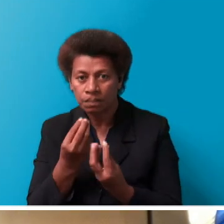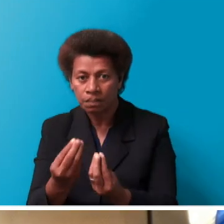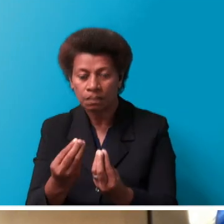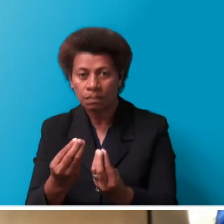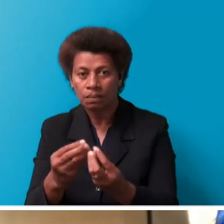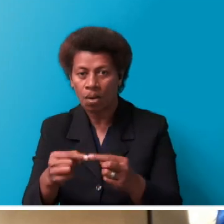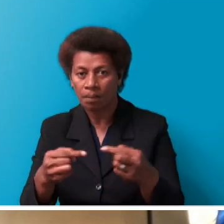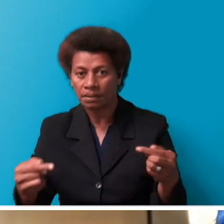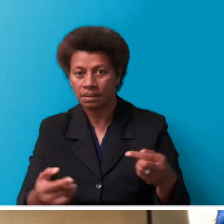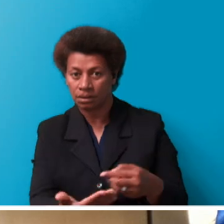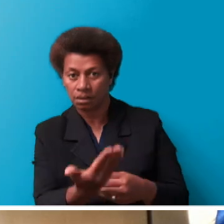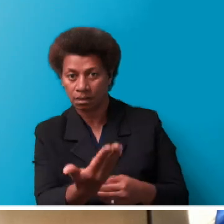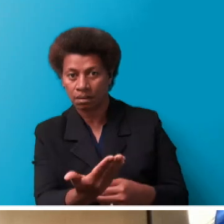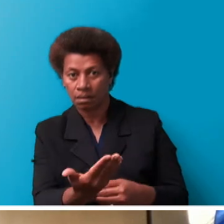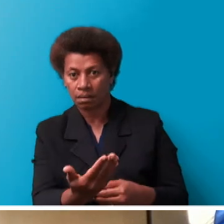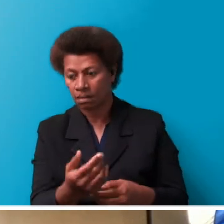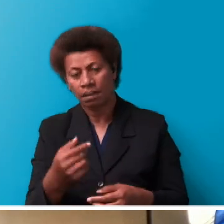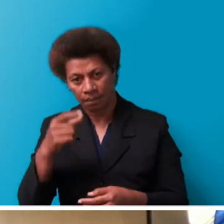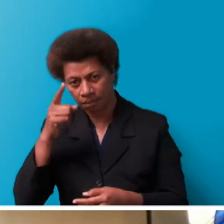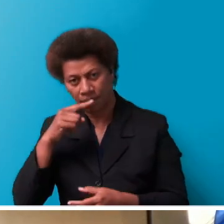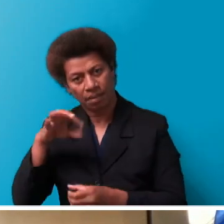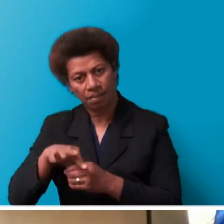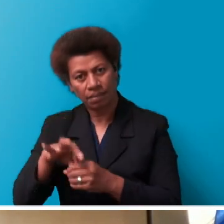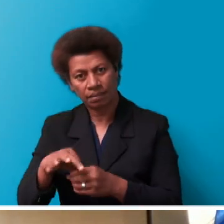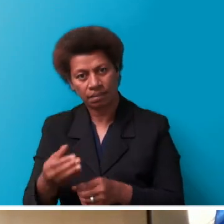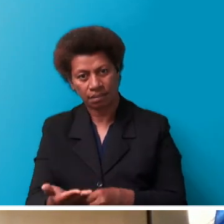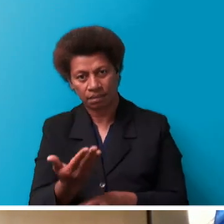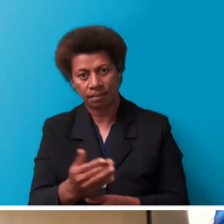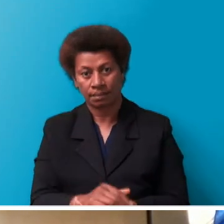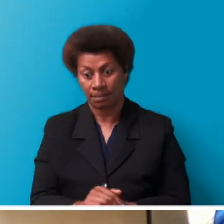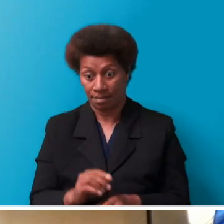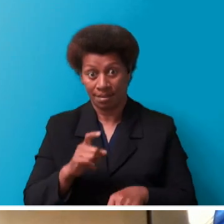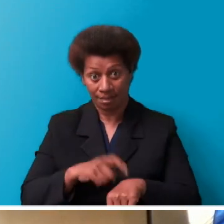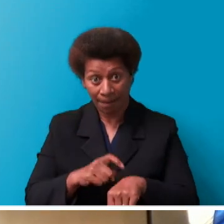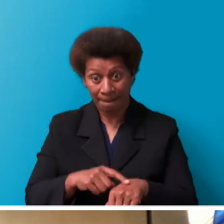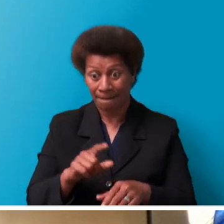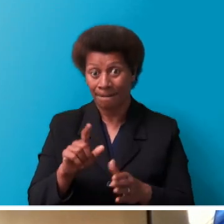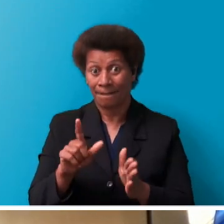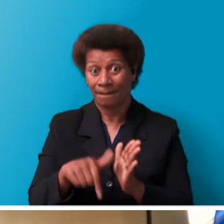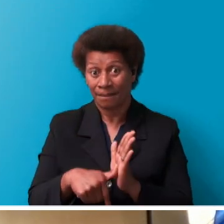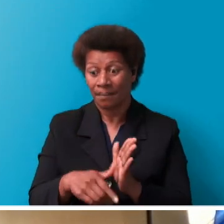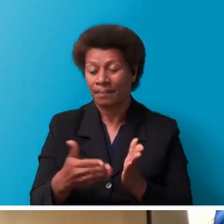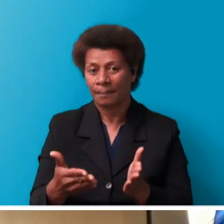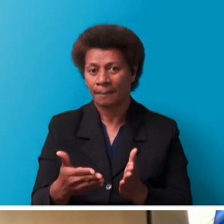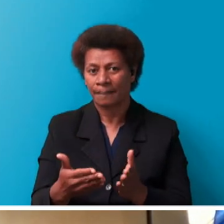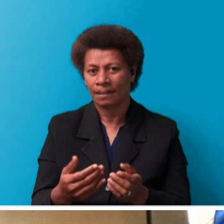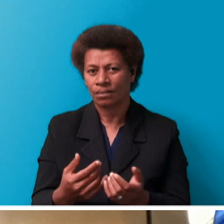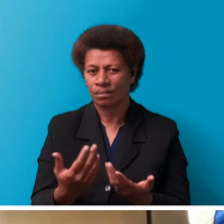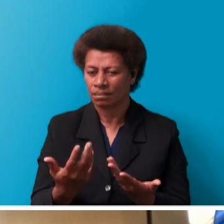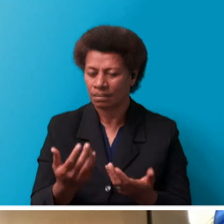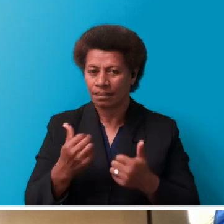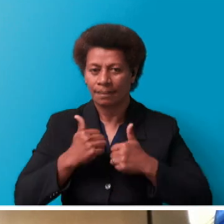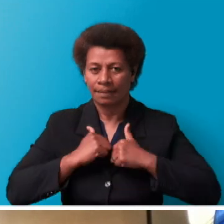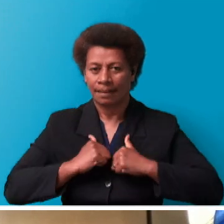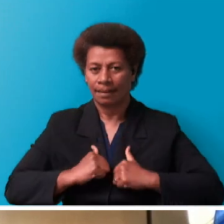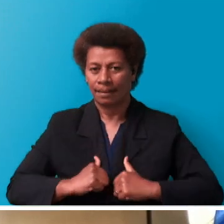people. These were moments that changed the course of our nation, leaving behind wounds that